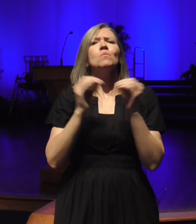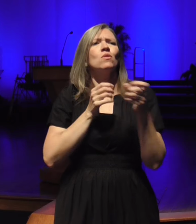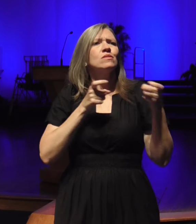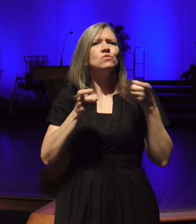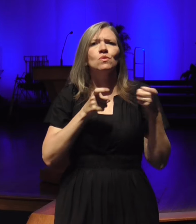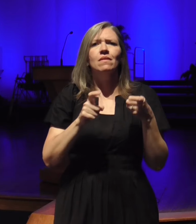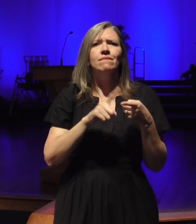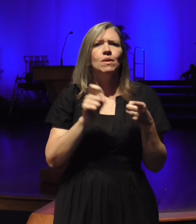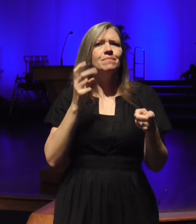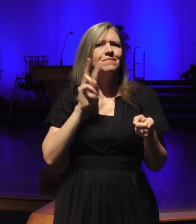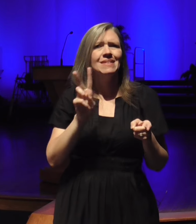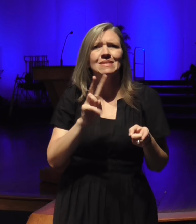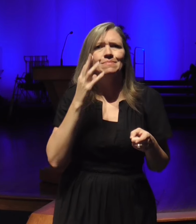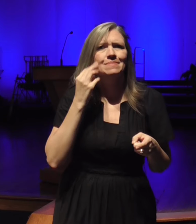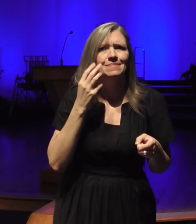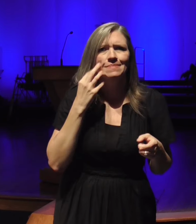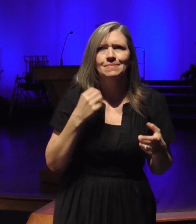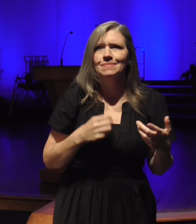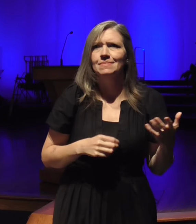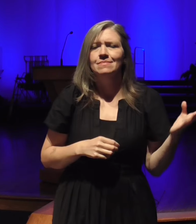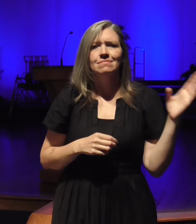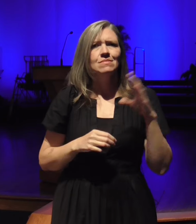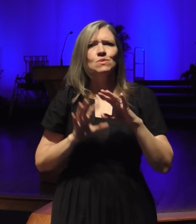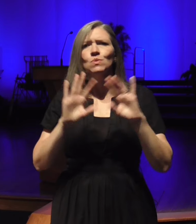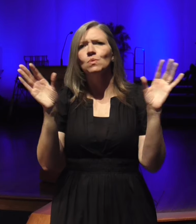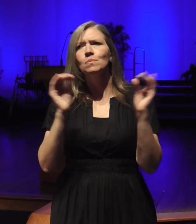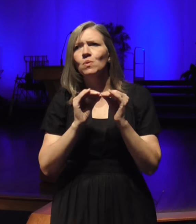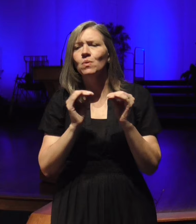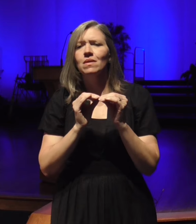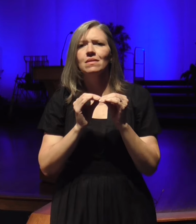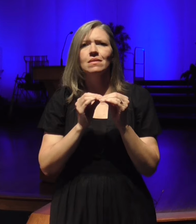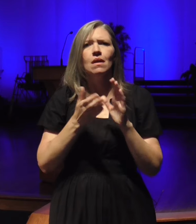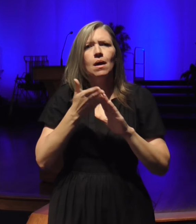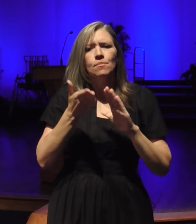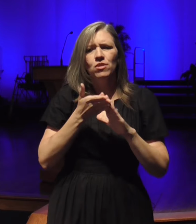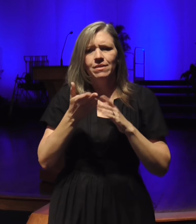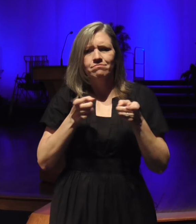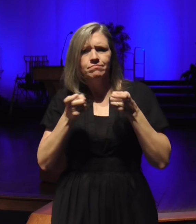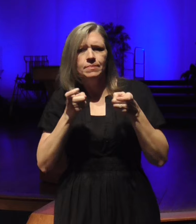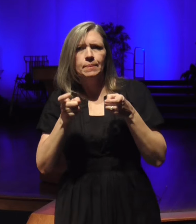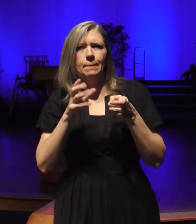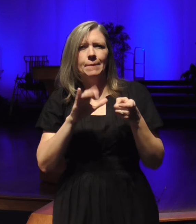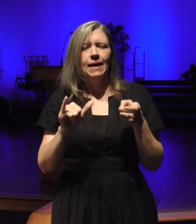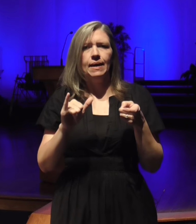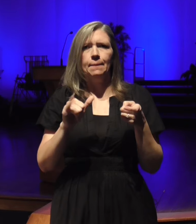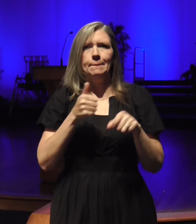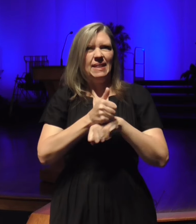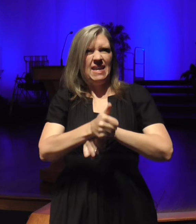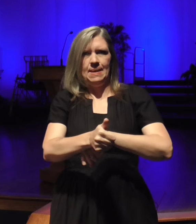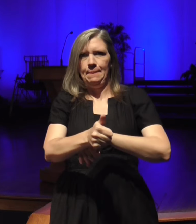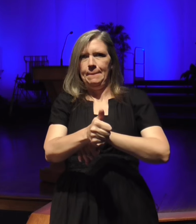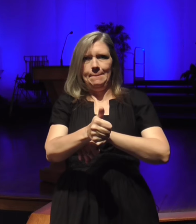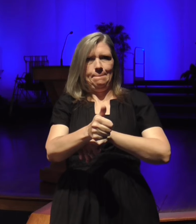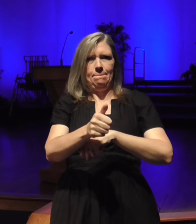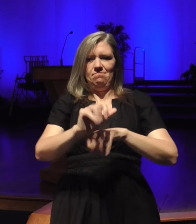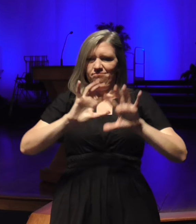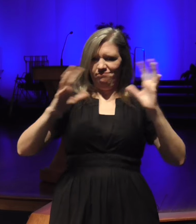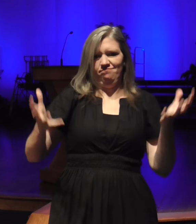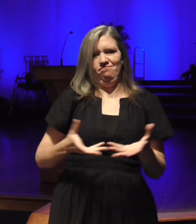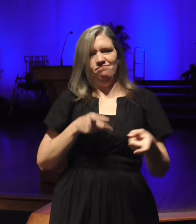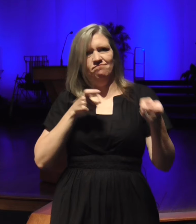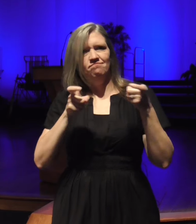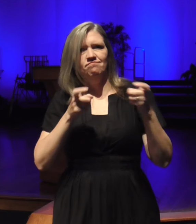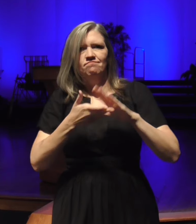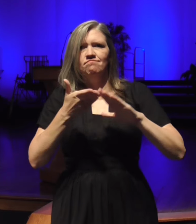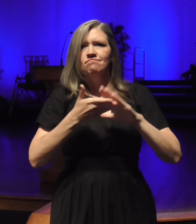today. My life will no longer be operated by a tyranny of victimhood. It will no longer be